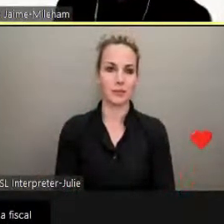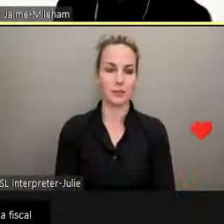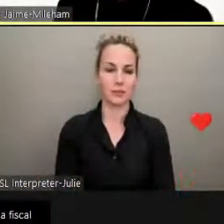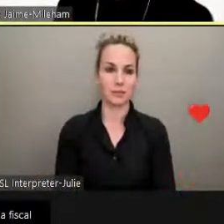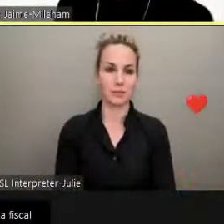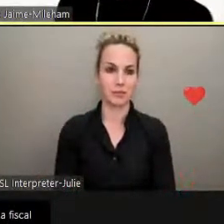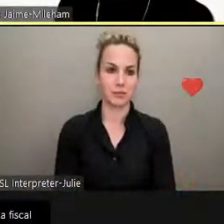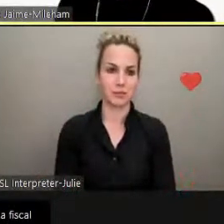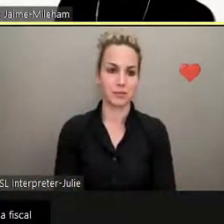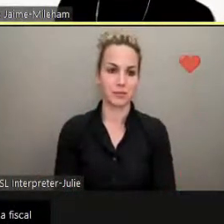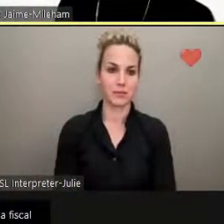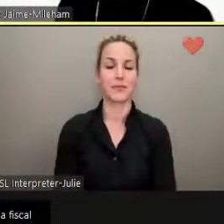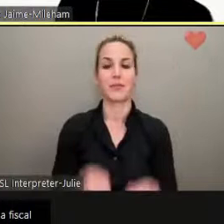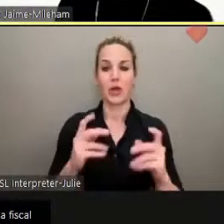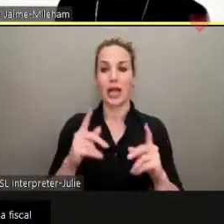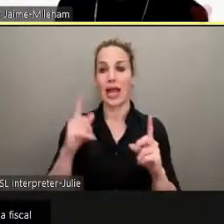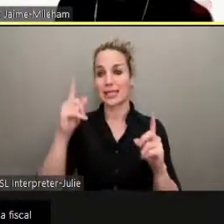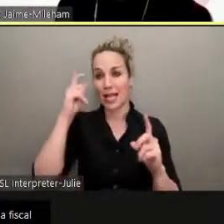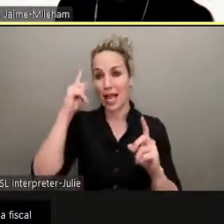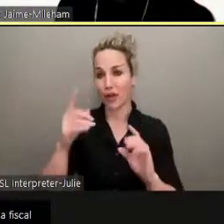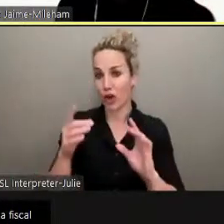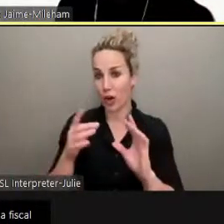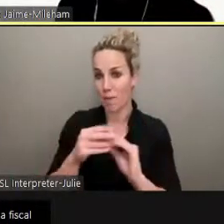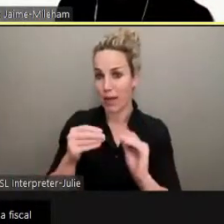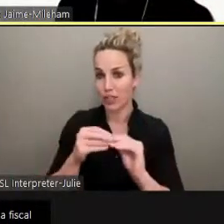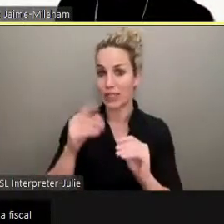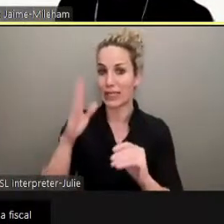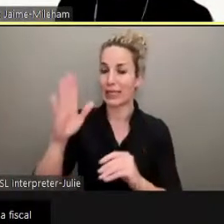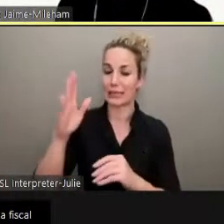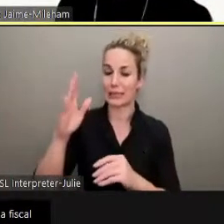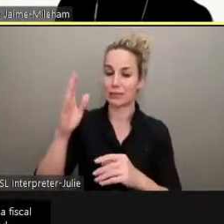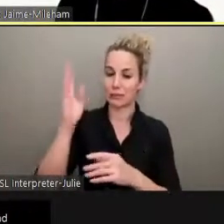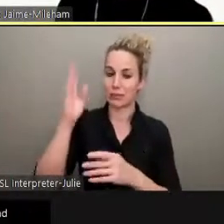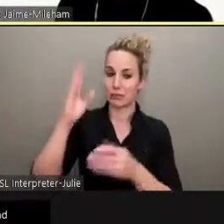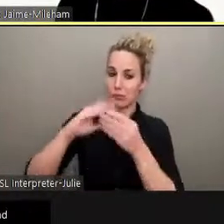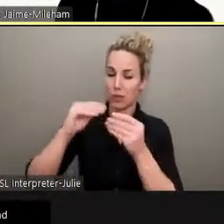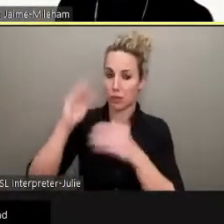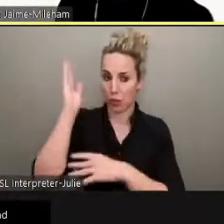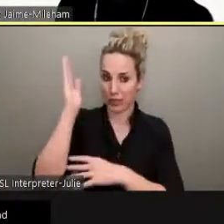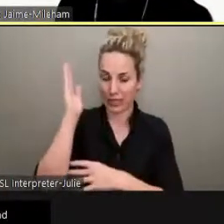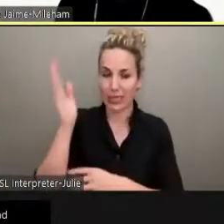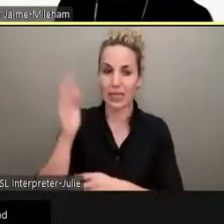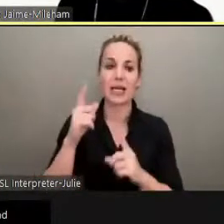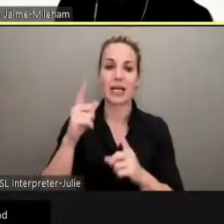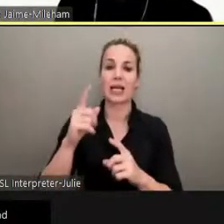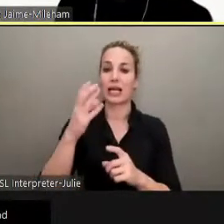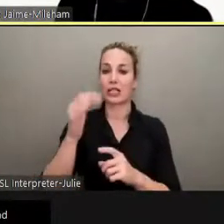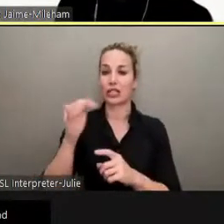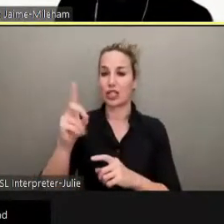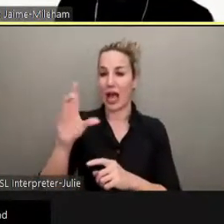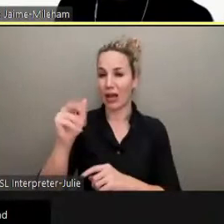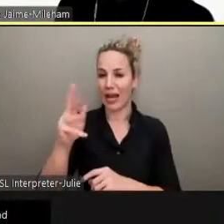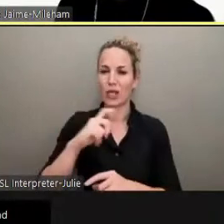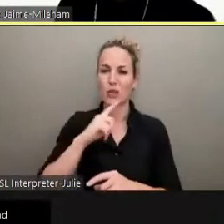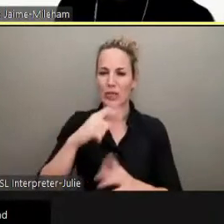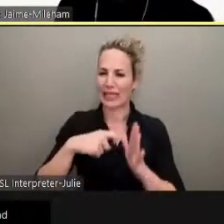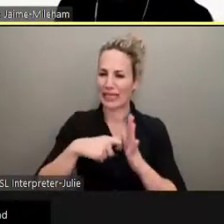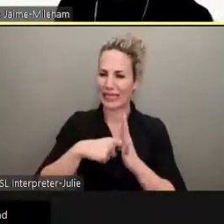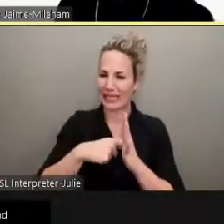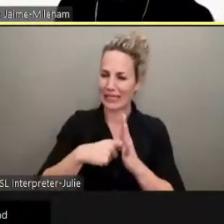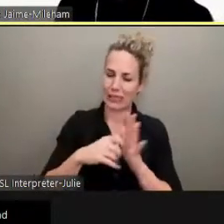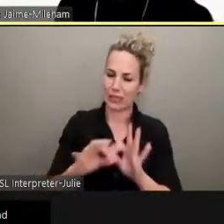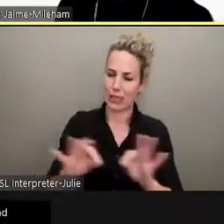Okay, so as the governor mentioned in his briefing, childcare is a key component of a state's economic